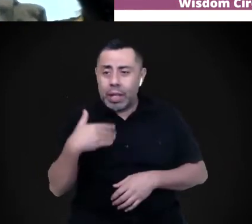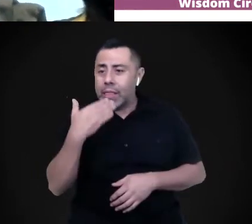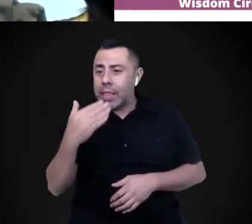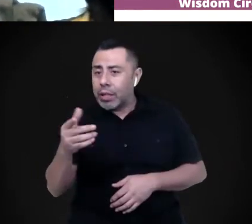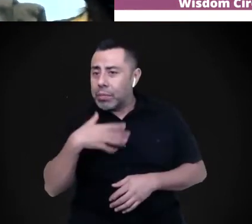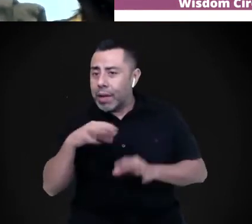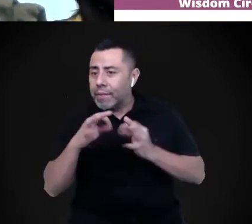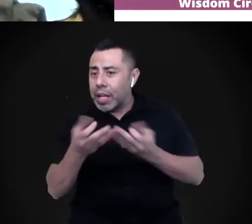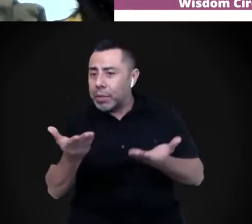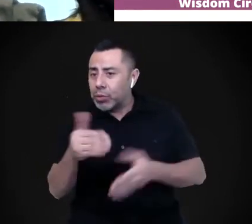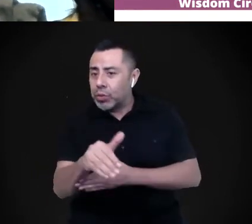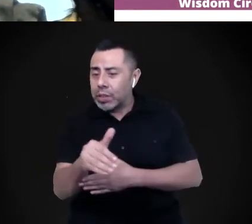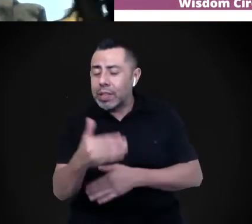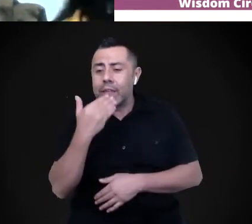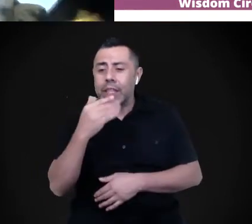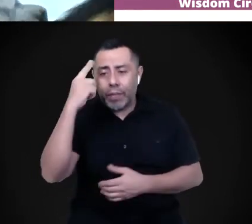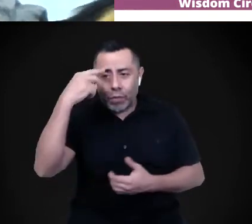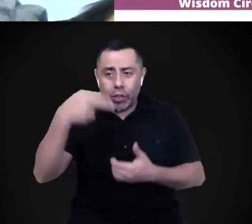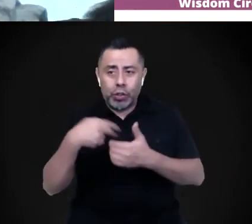Thanks for joining us tonight, Emma.